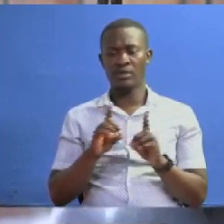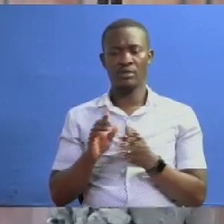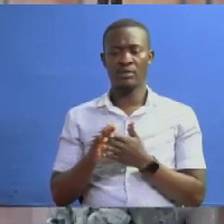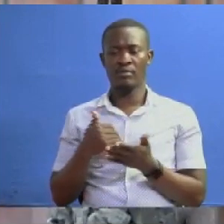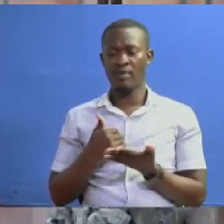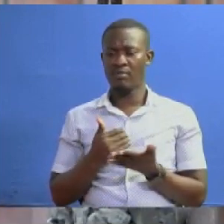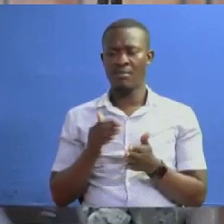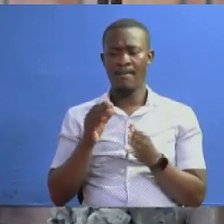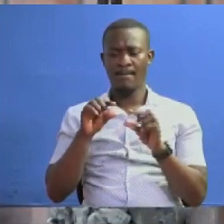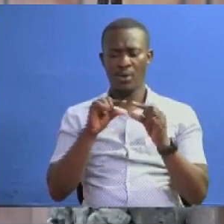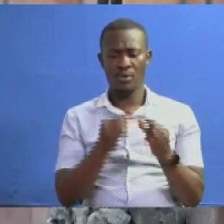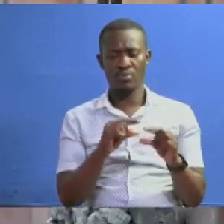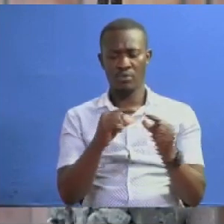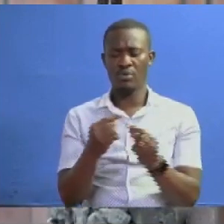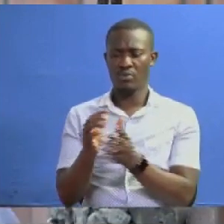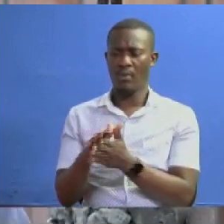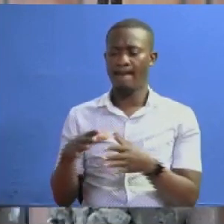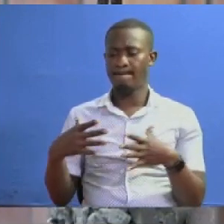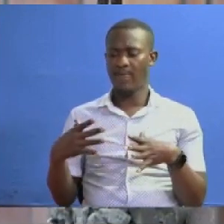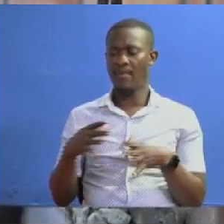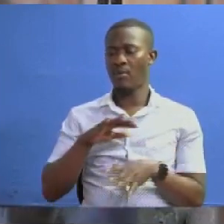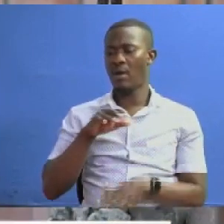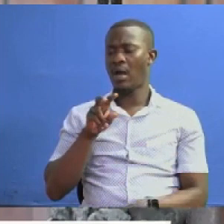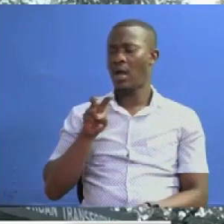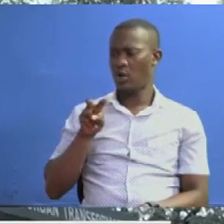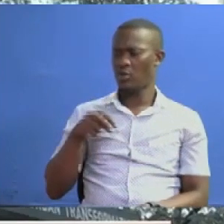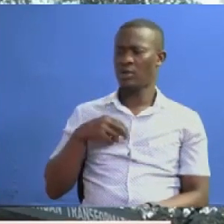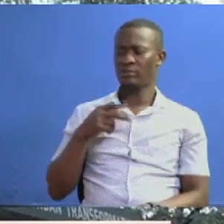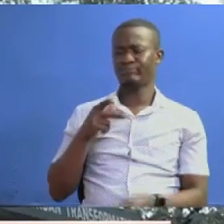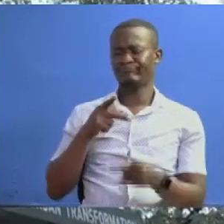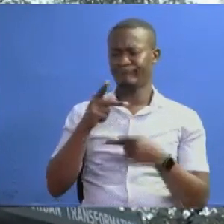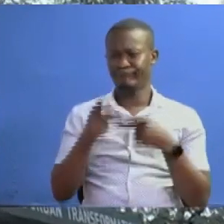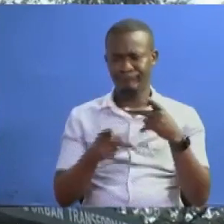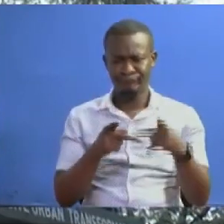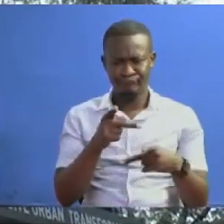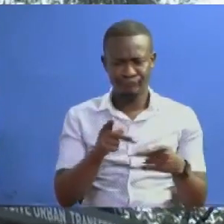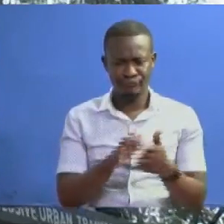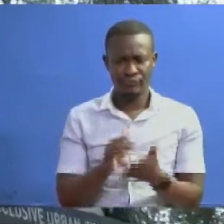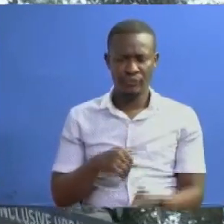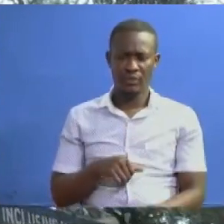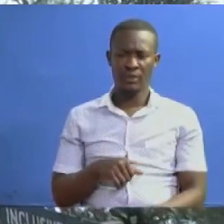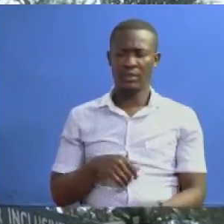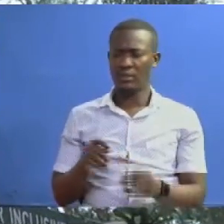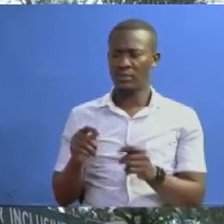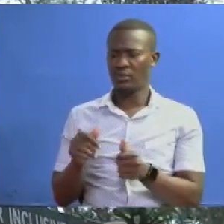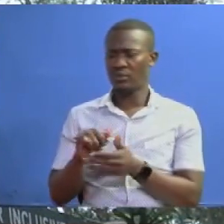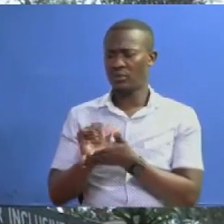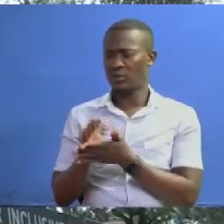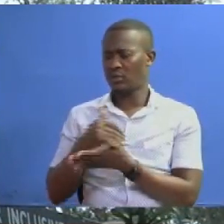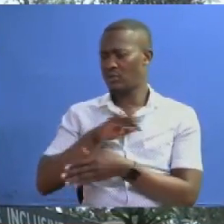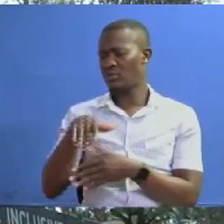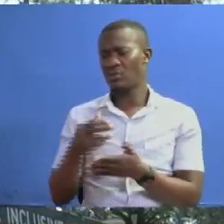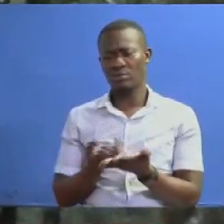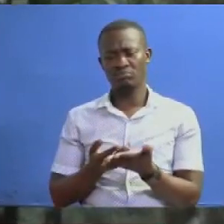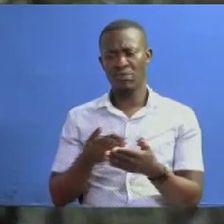by faces. And the people there are looking at the process. Sharif says that the native-based solutions and local material